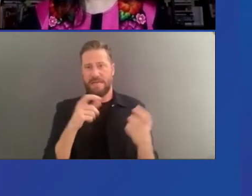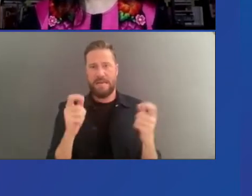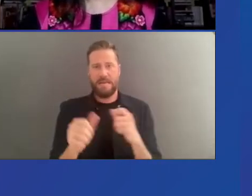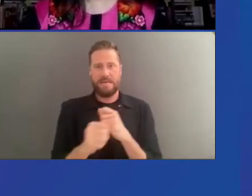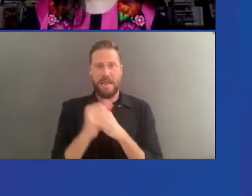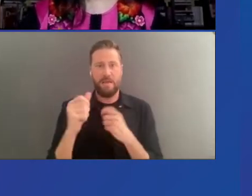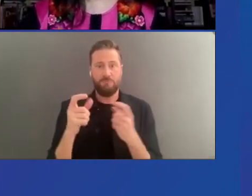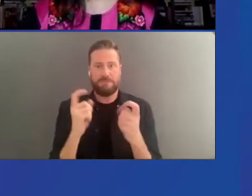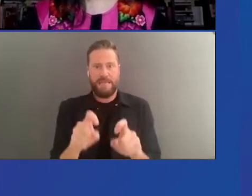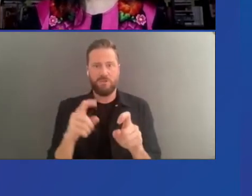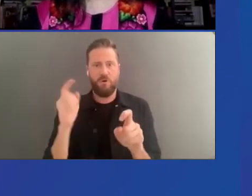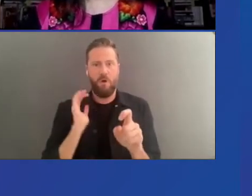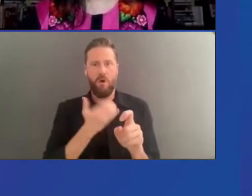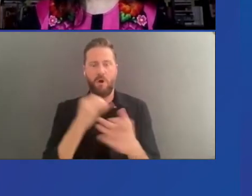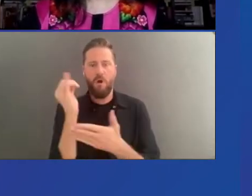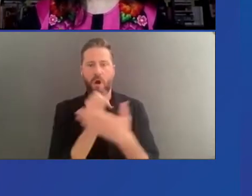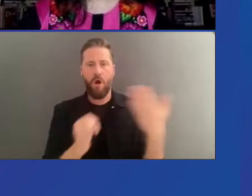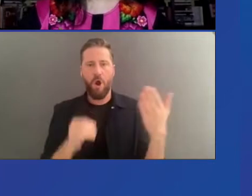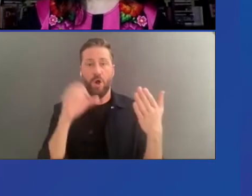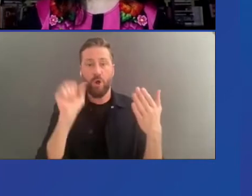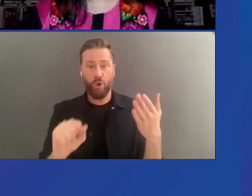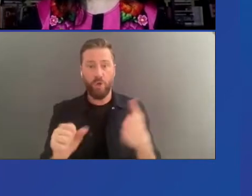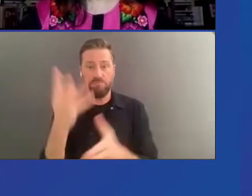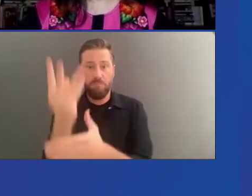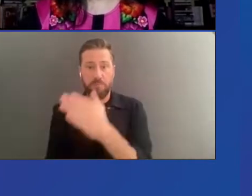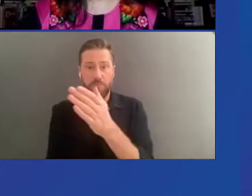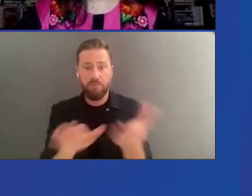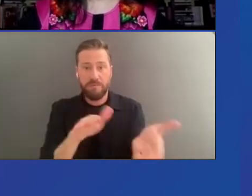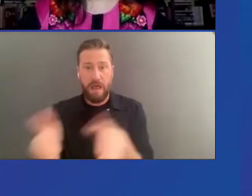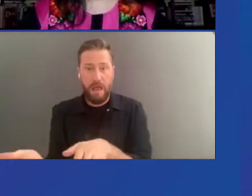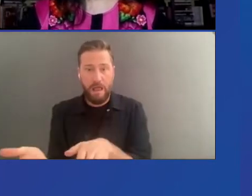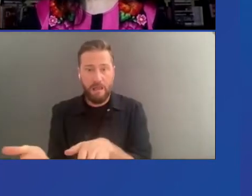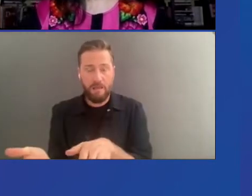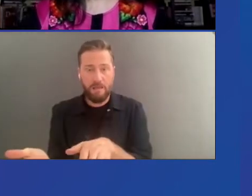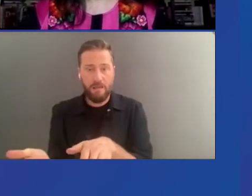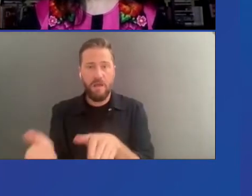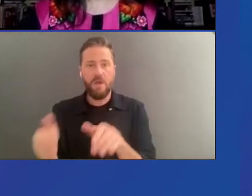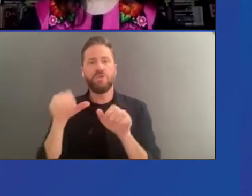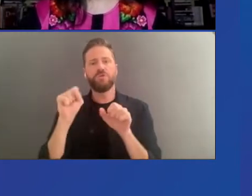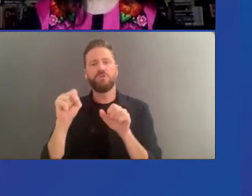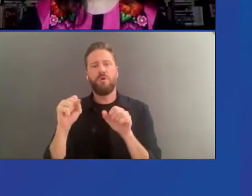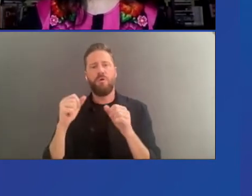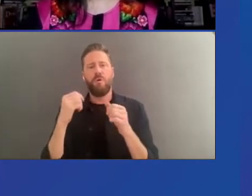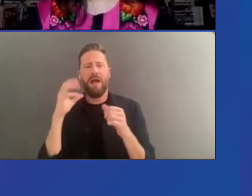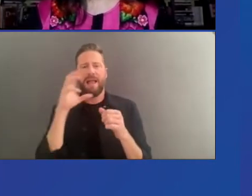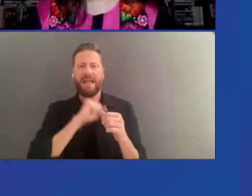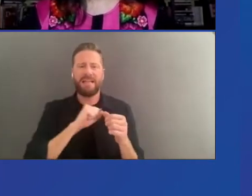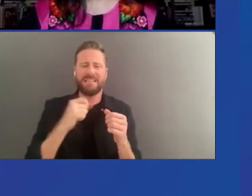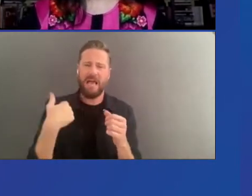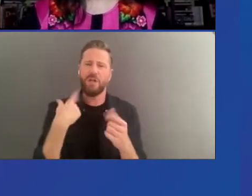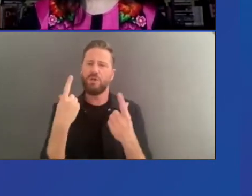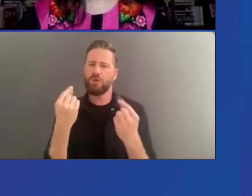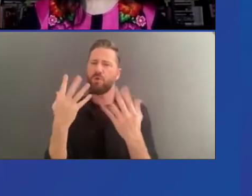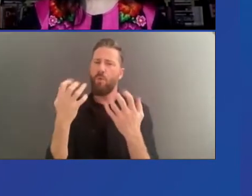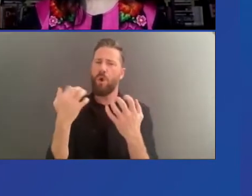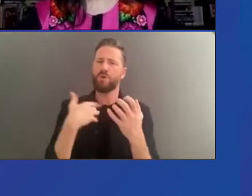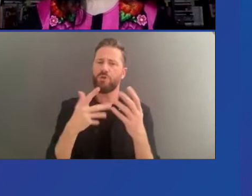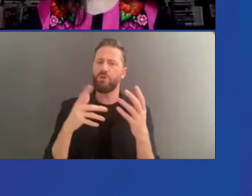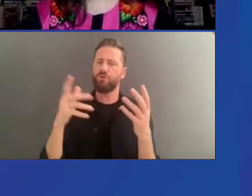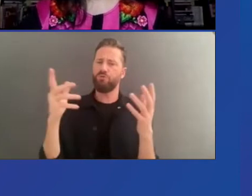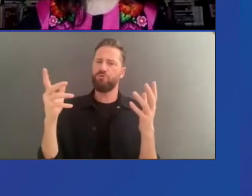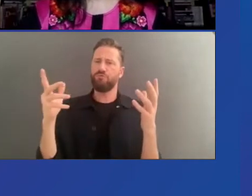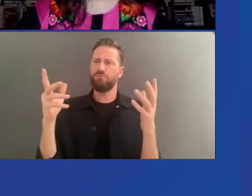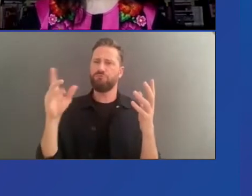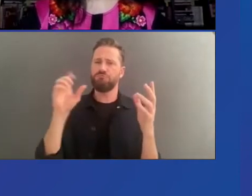art forms, could perish. And so I guess I do want to pose that question